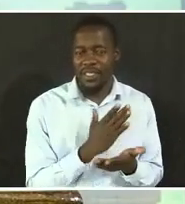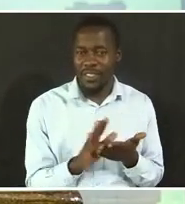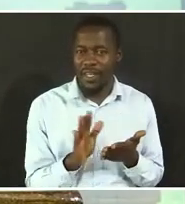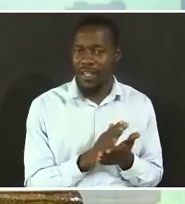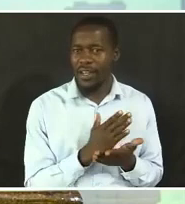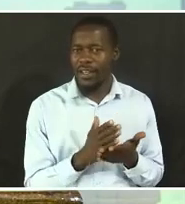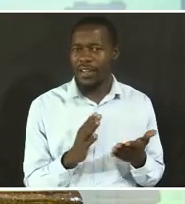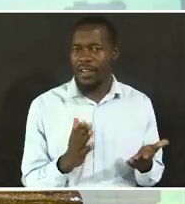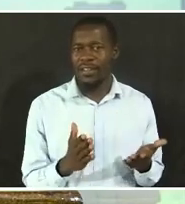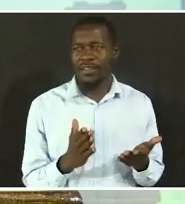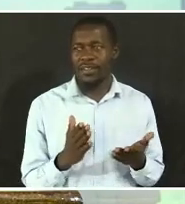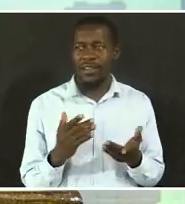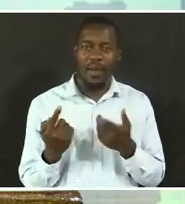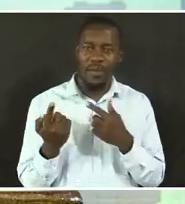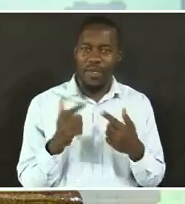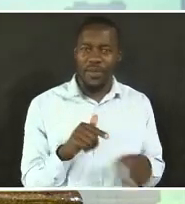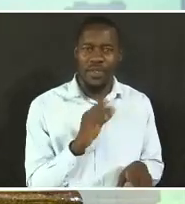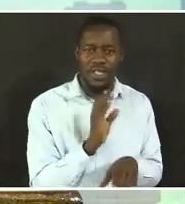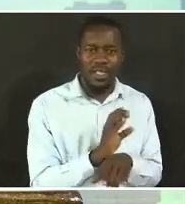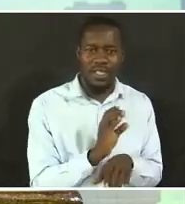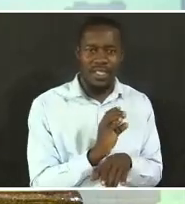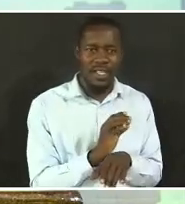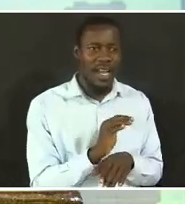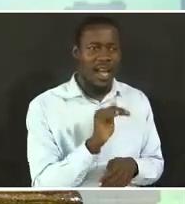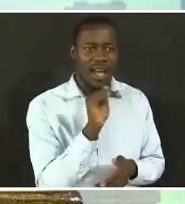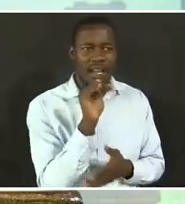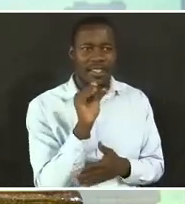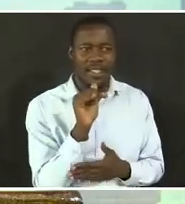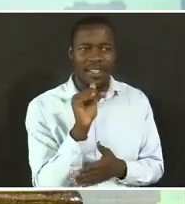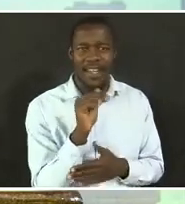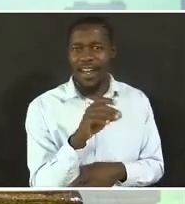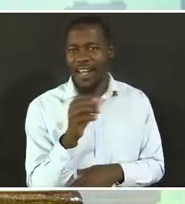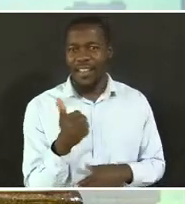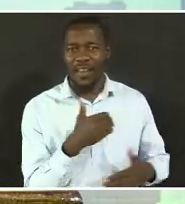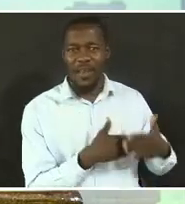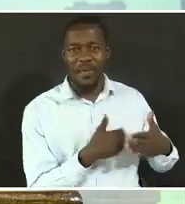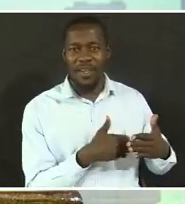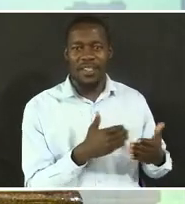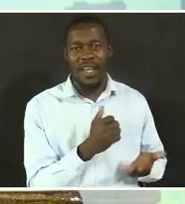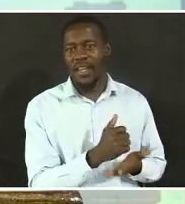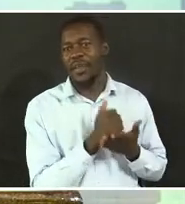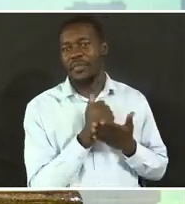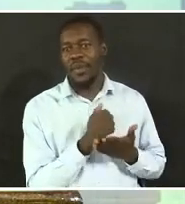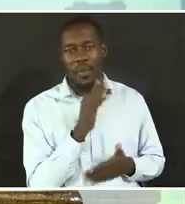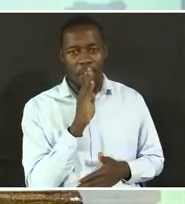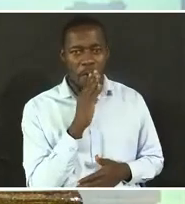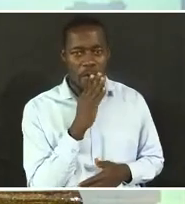This issue of coming to church and you're saying, help me with your Bible, I check. Please come with your Bible.